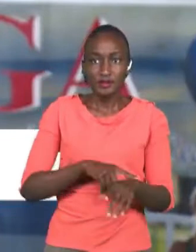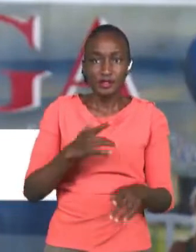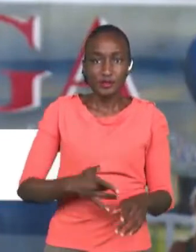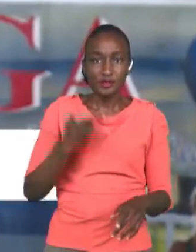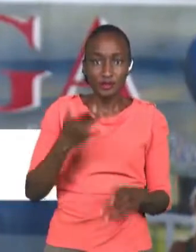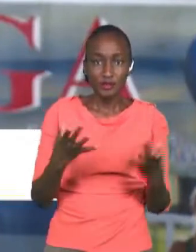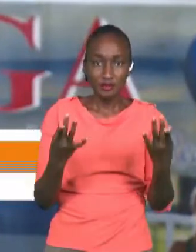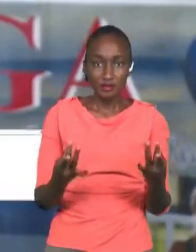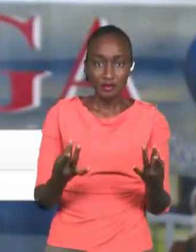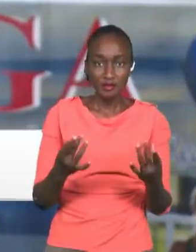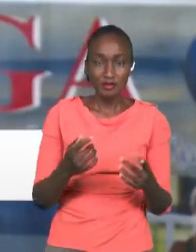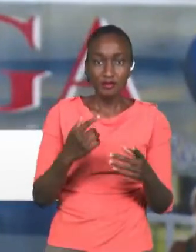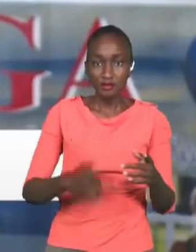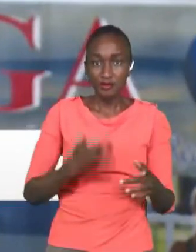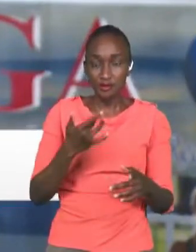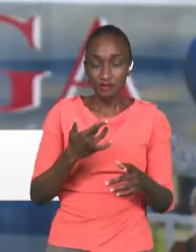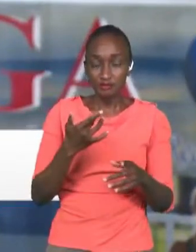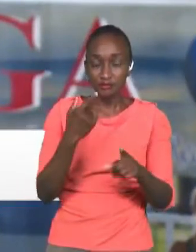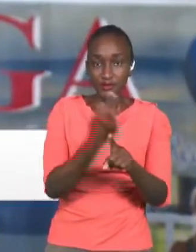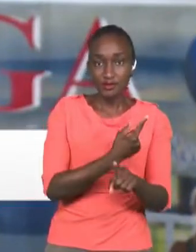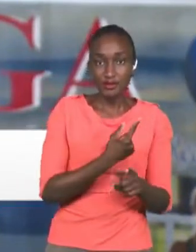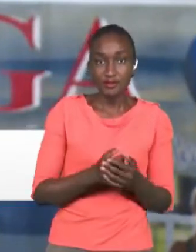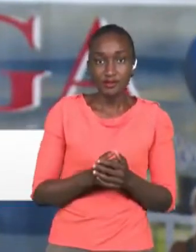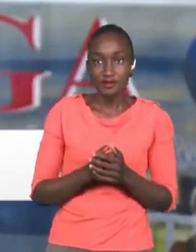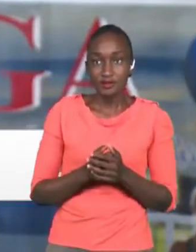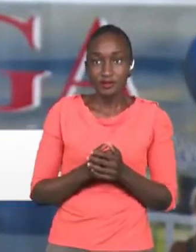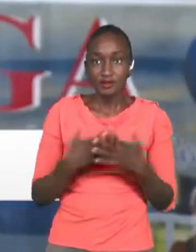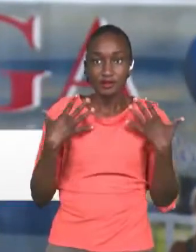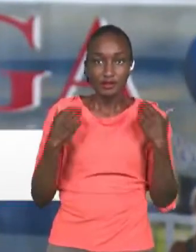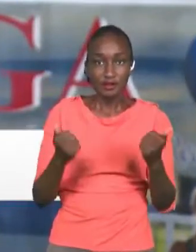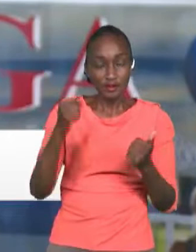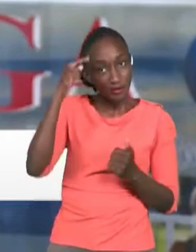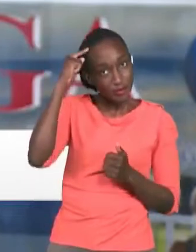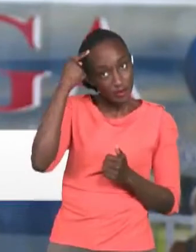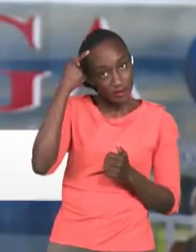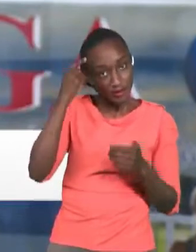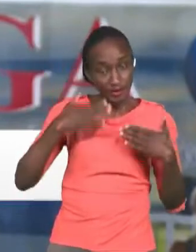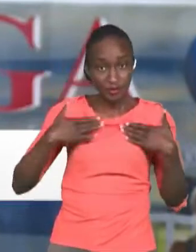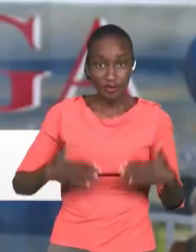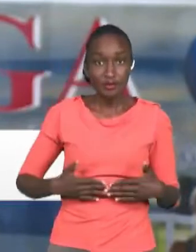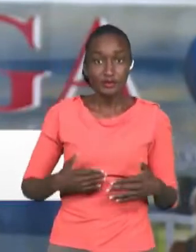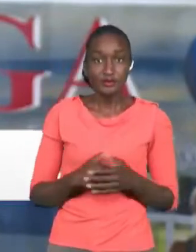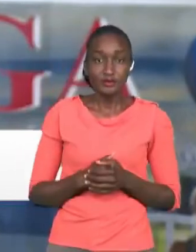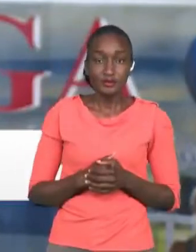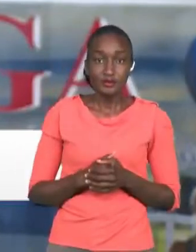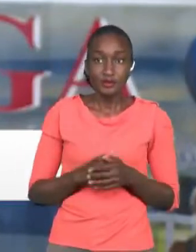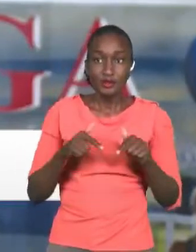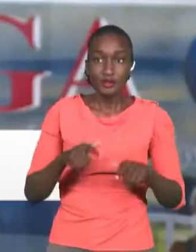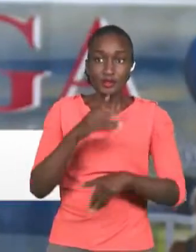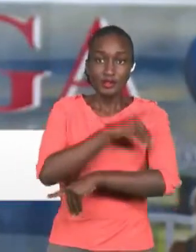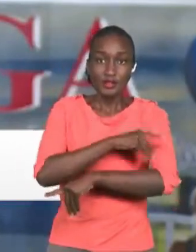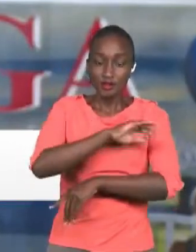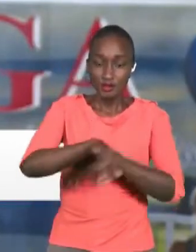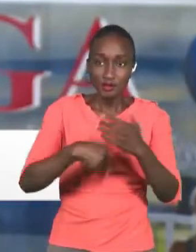yoga, you can feel the difference. Health-wise, mind-wise, your body-wise. And these days, everyone